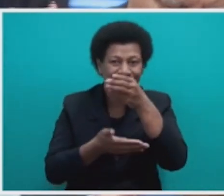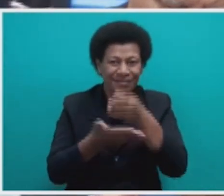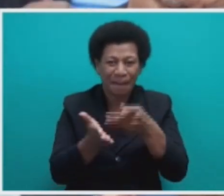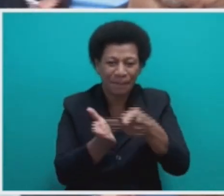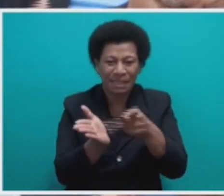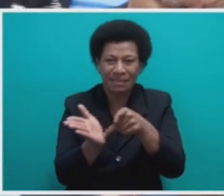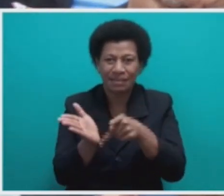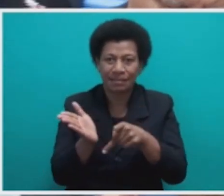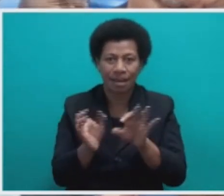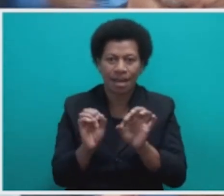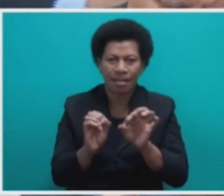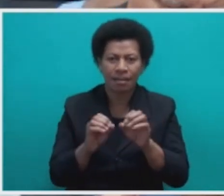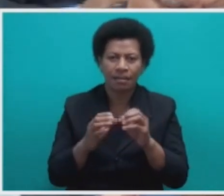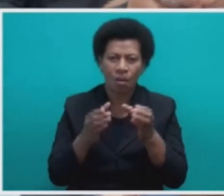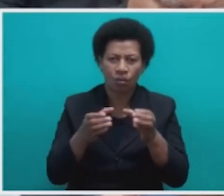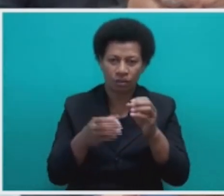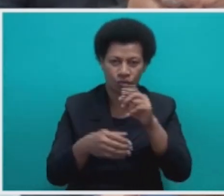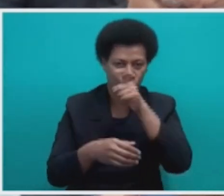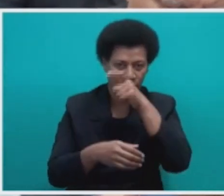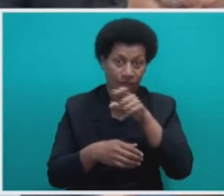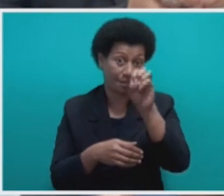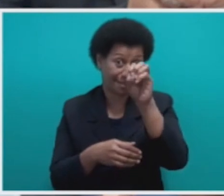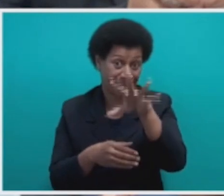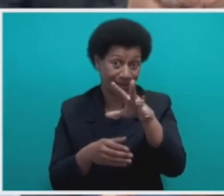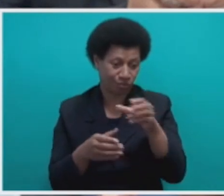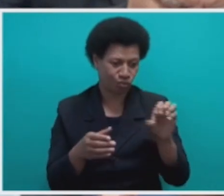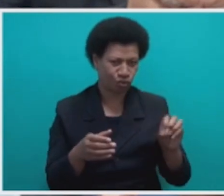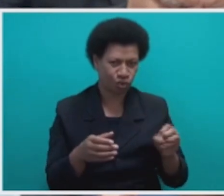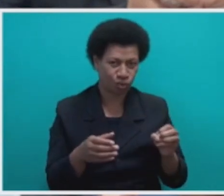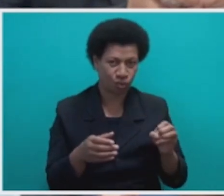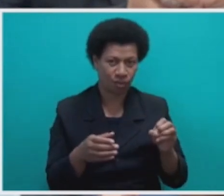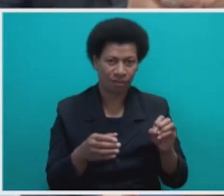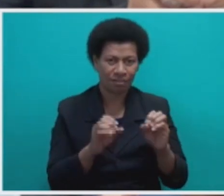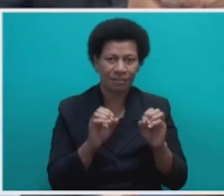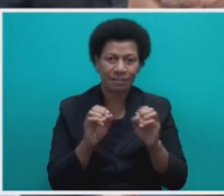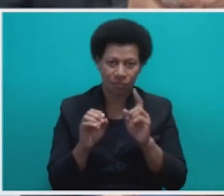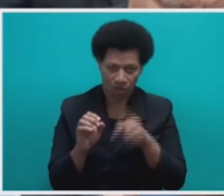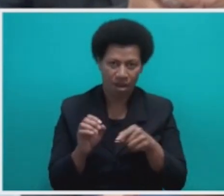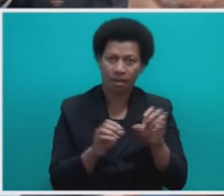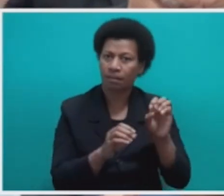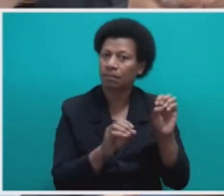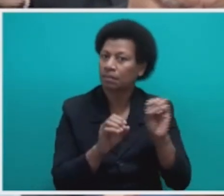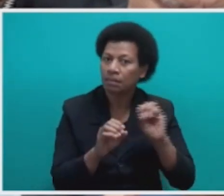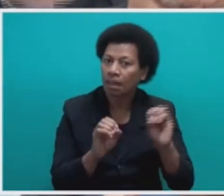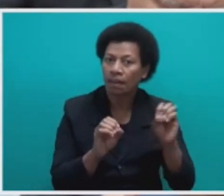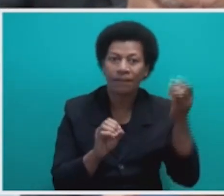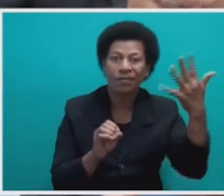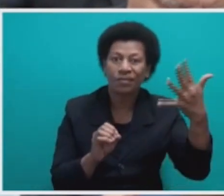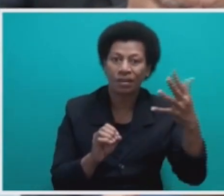chicken, from 10 to 0% and not from 15 to 0% as the question puts out. So that's why I